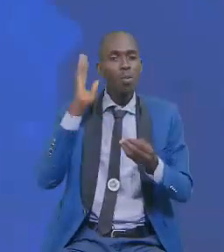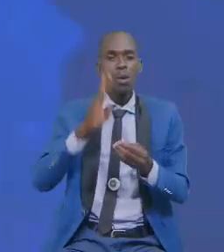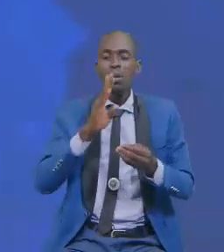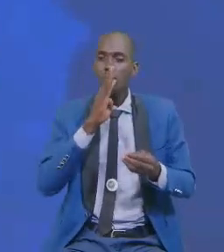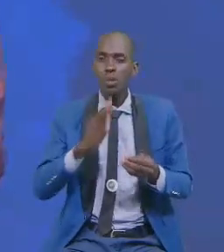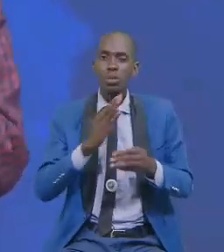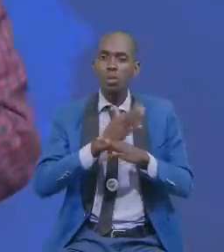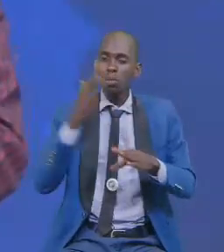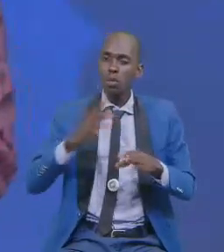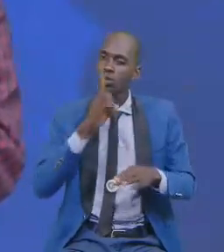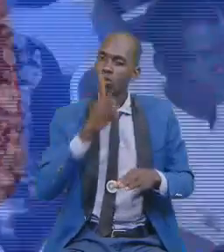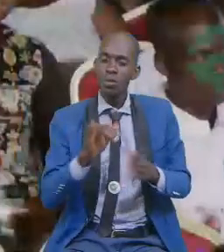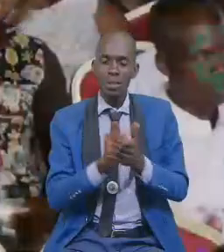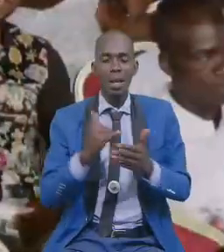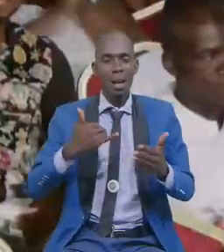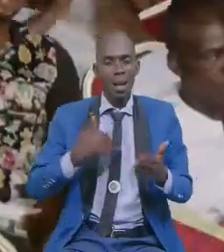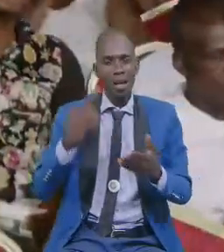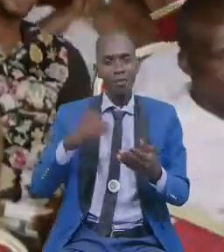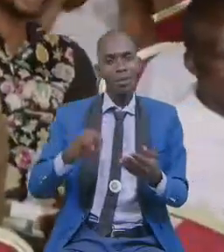of heaven on it.